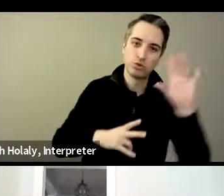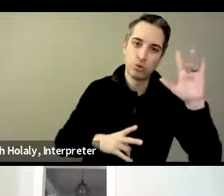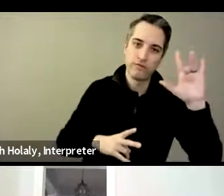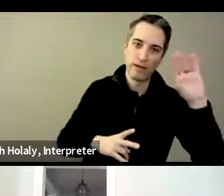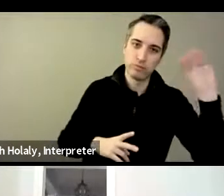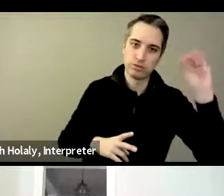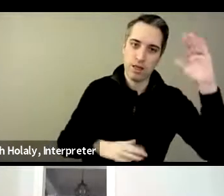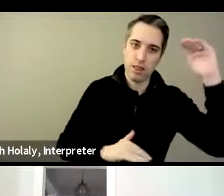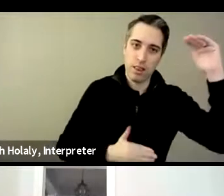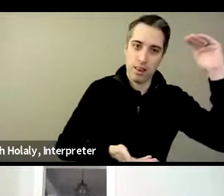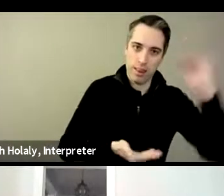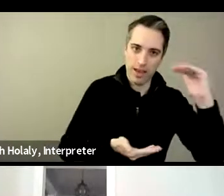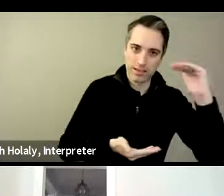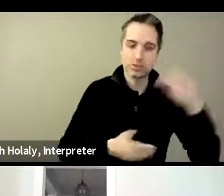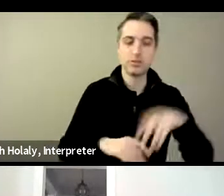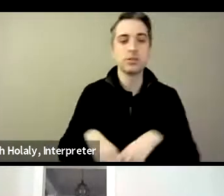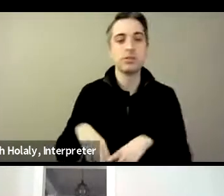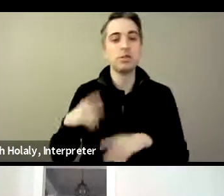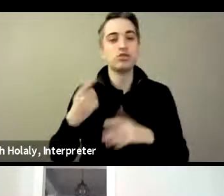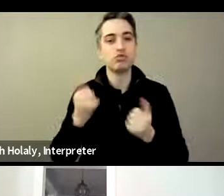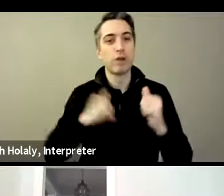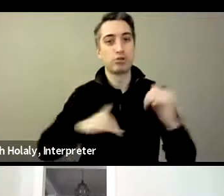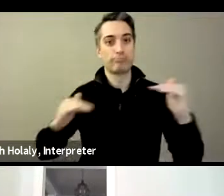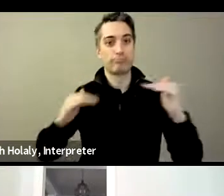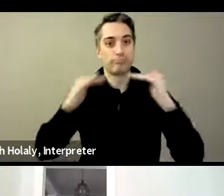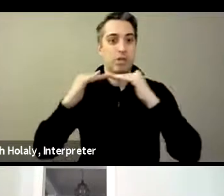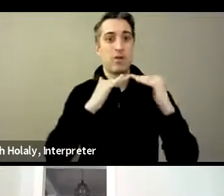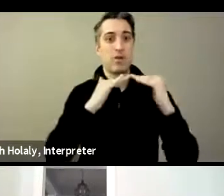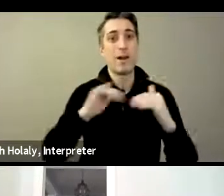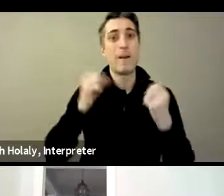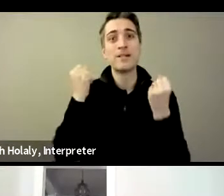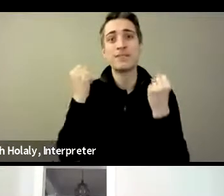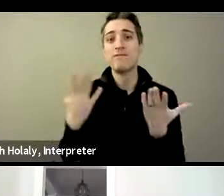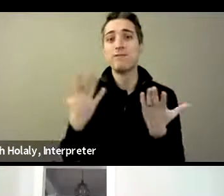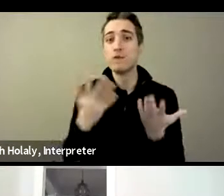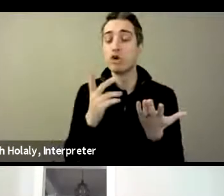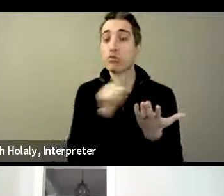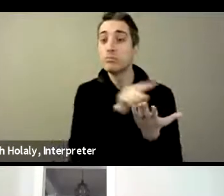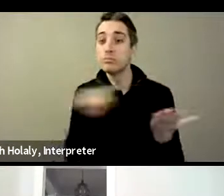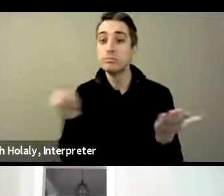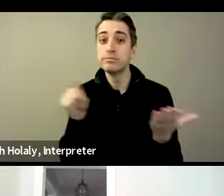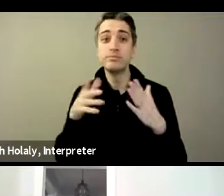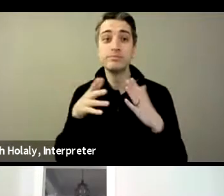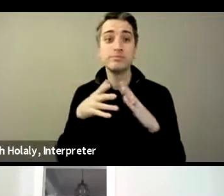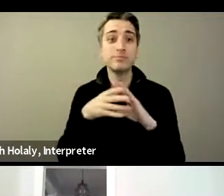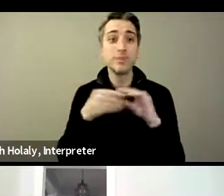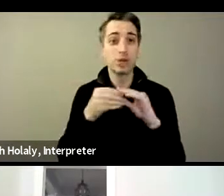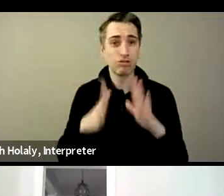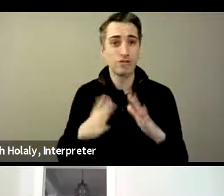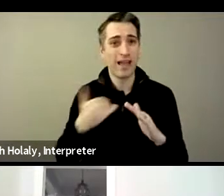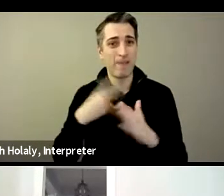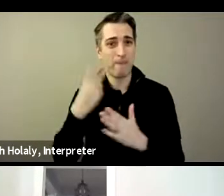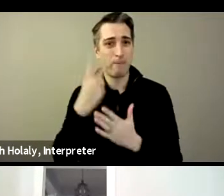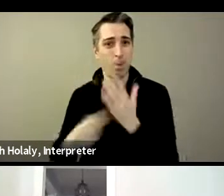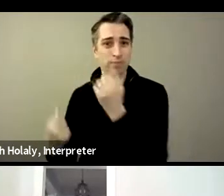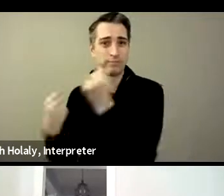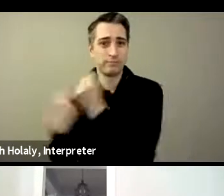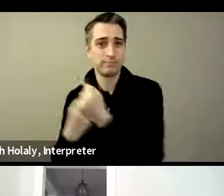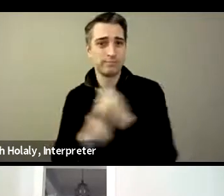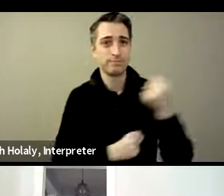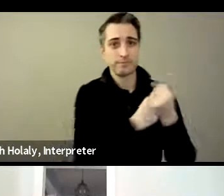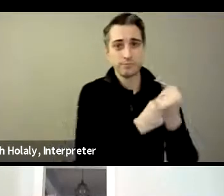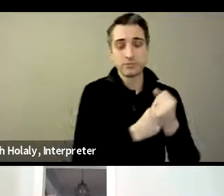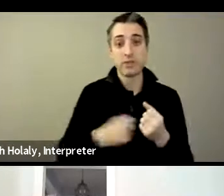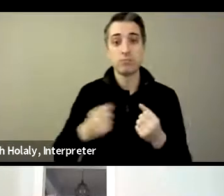transparency inequities. As you recall, that evening we heard from speakers supporting both sides of that argument, supporting both